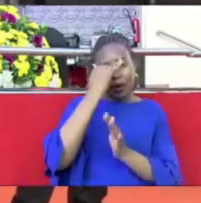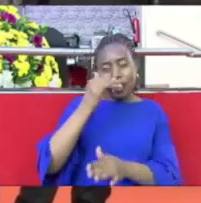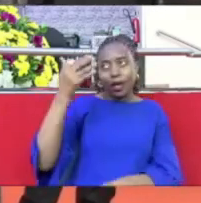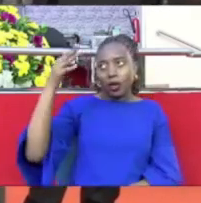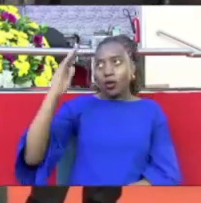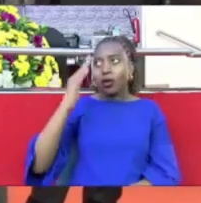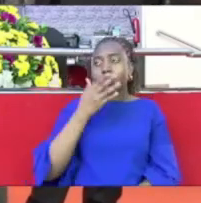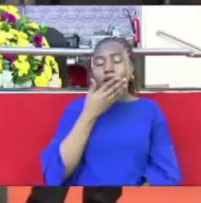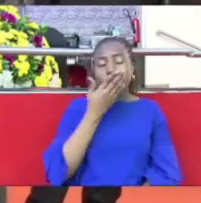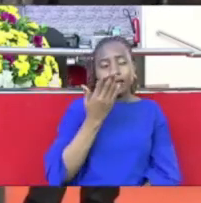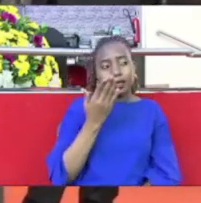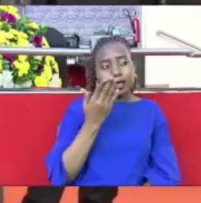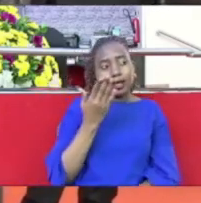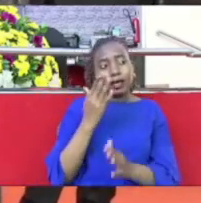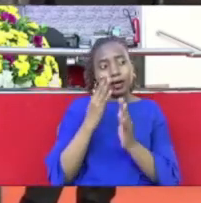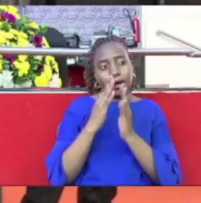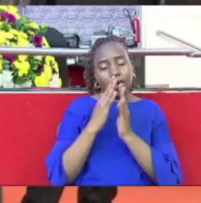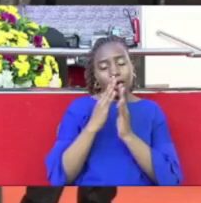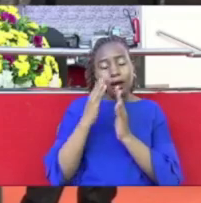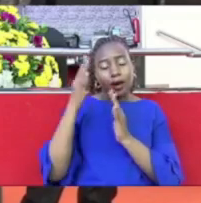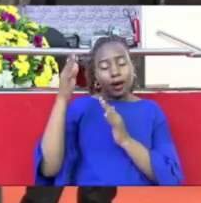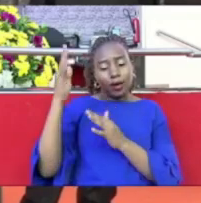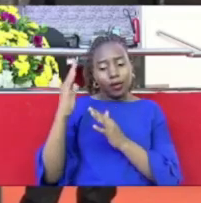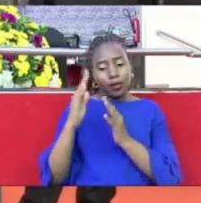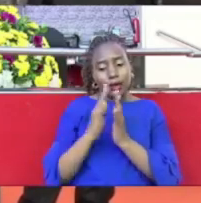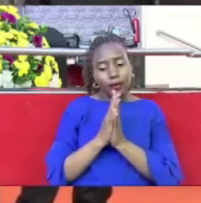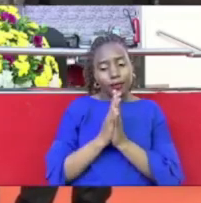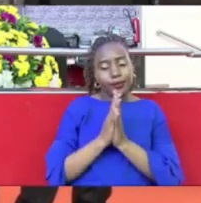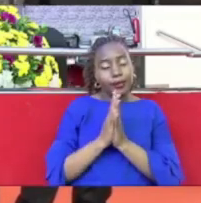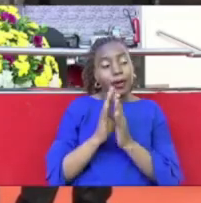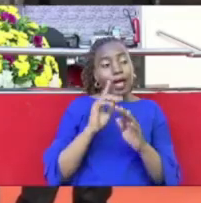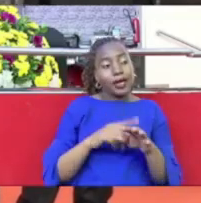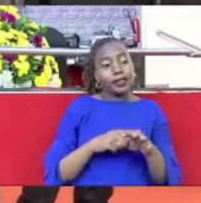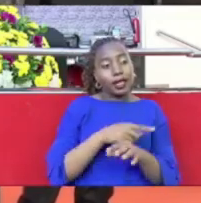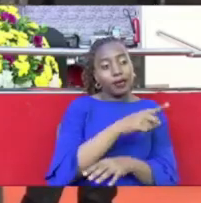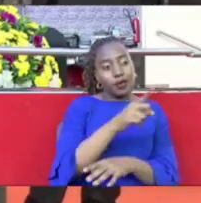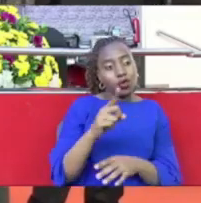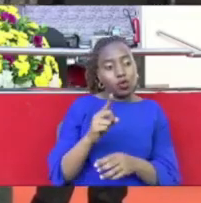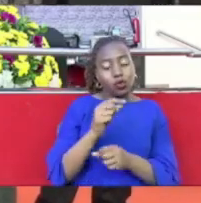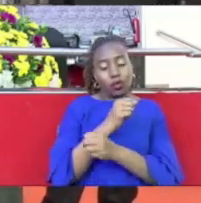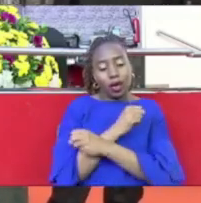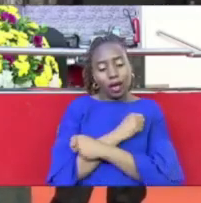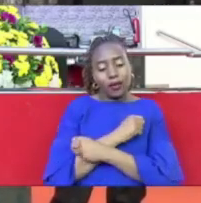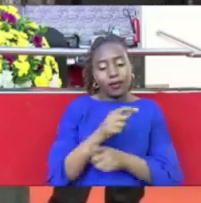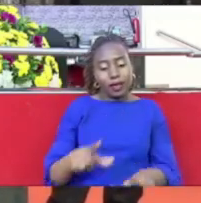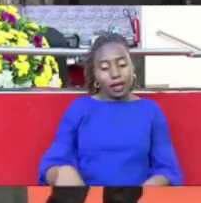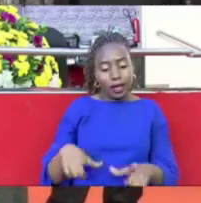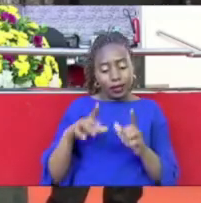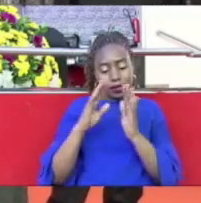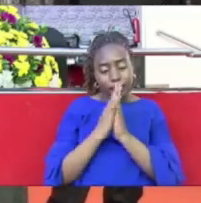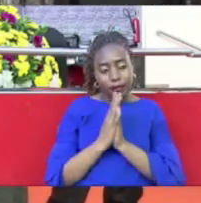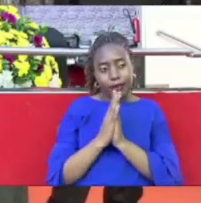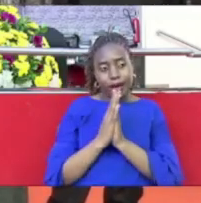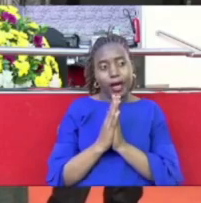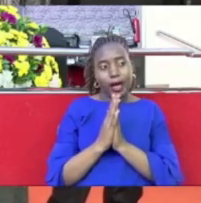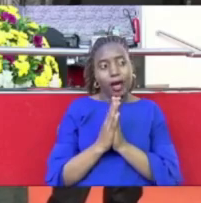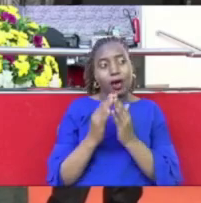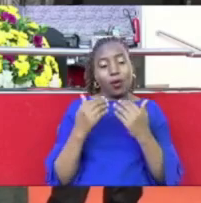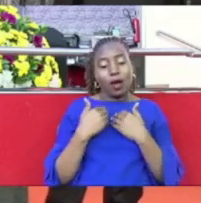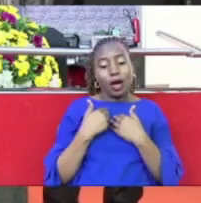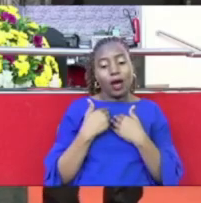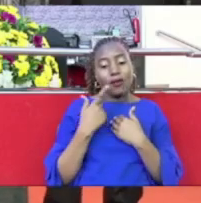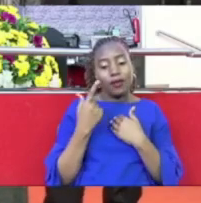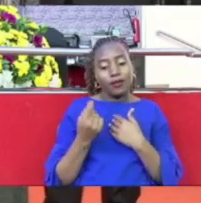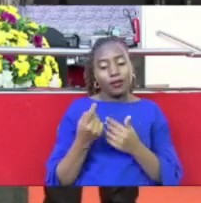Mungu anajibu maombi. And so once you embrace the lifestyle of prayer, hivyo ukiingia katika maisha, there are some few things you will not struggle with.